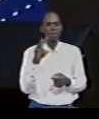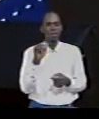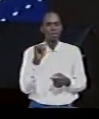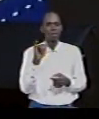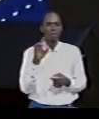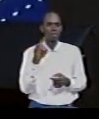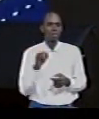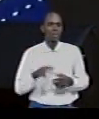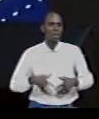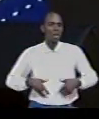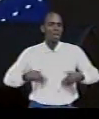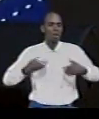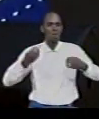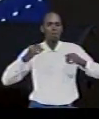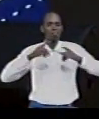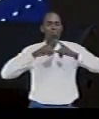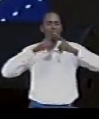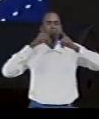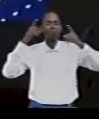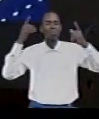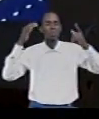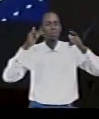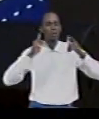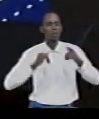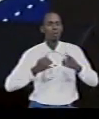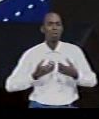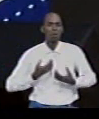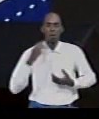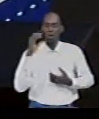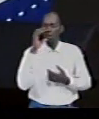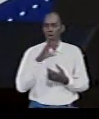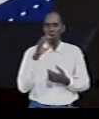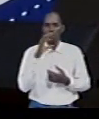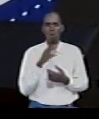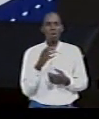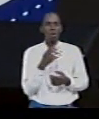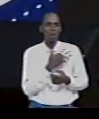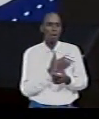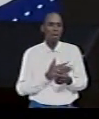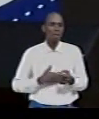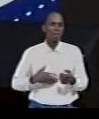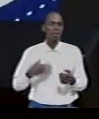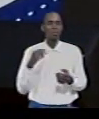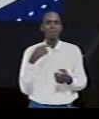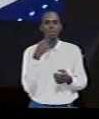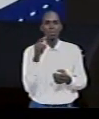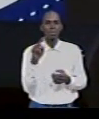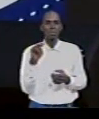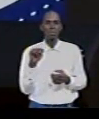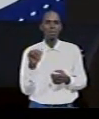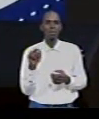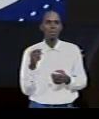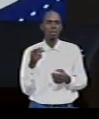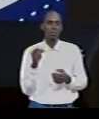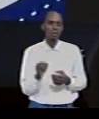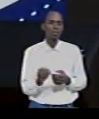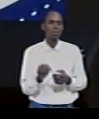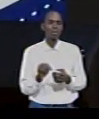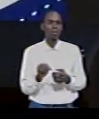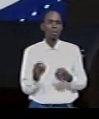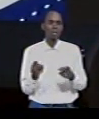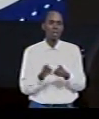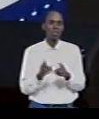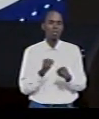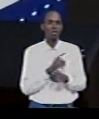and he said to Nathan, as the Lord liveth, the man that